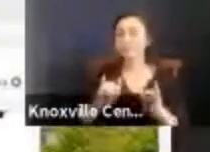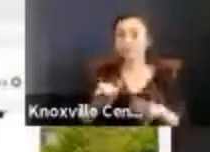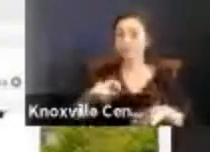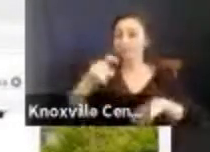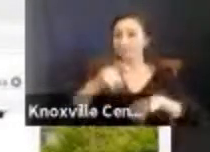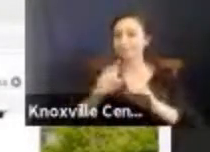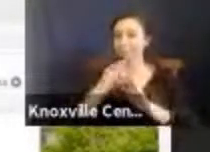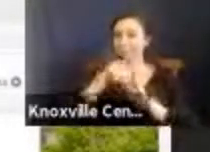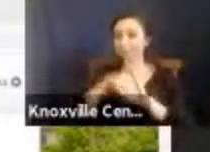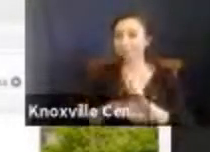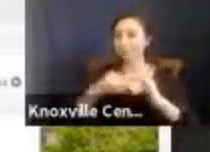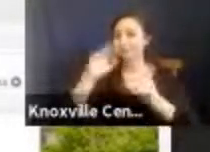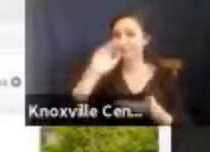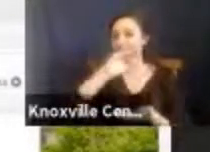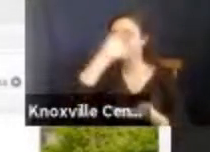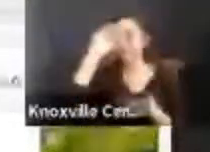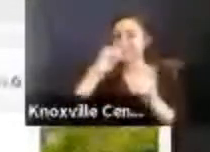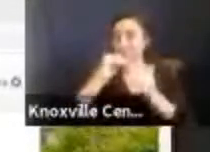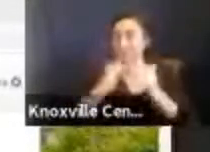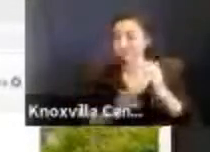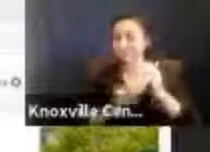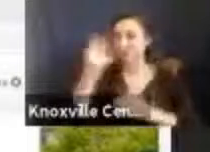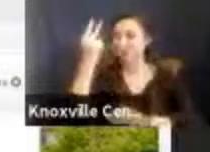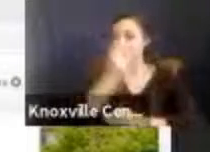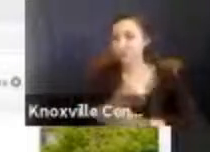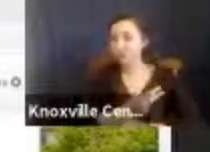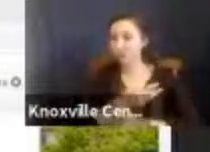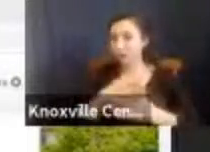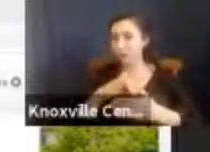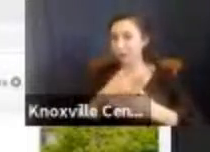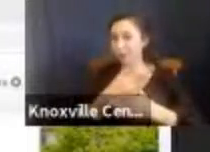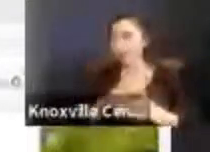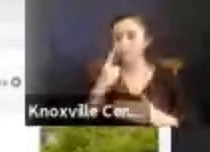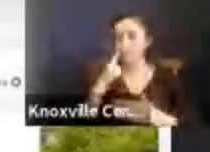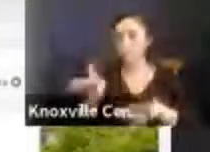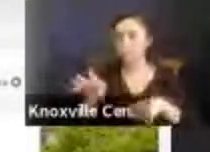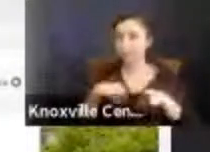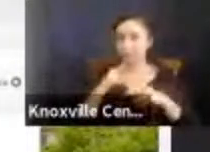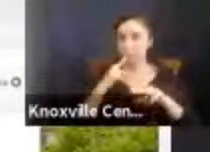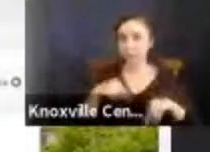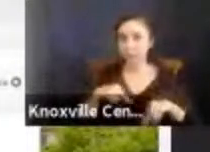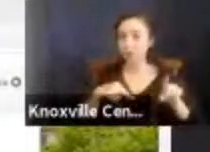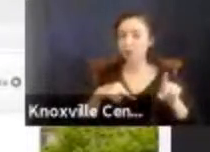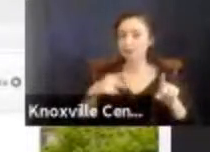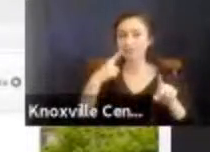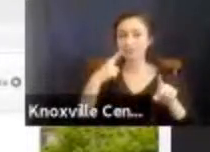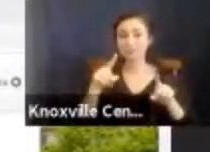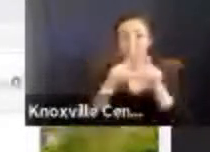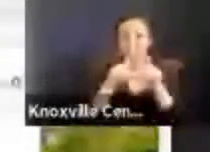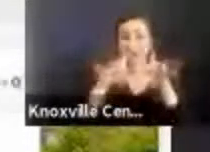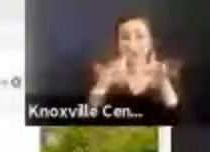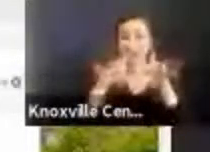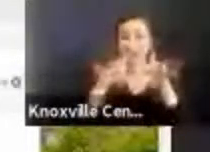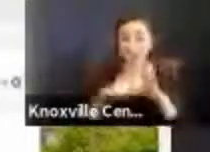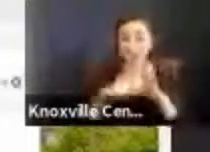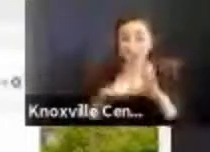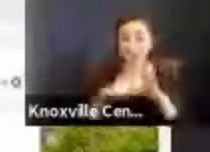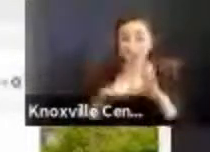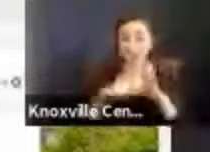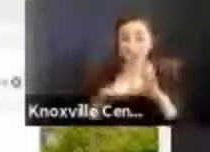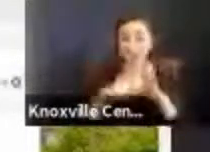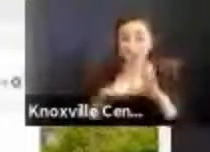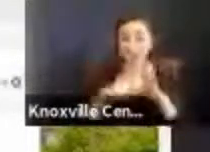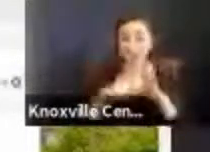than the 2-day average, which is really a positive thing. However, in regards to testing, we saw some red flags for the number of tests